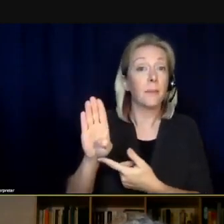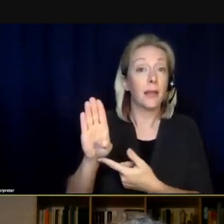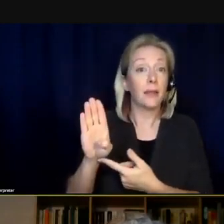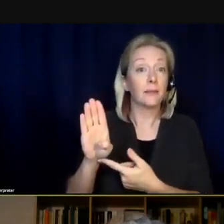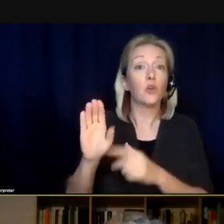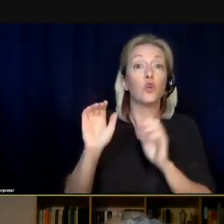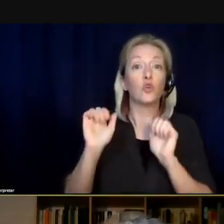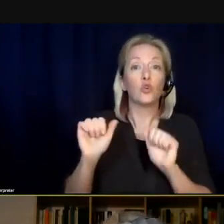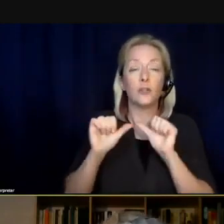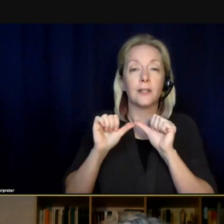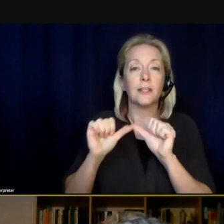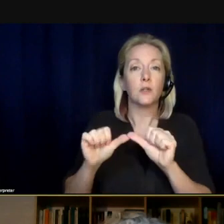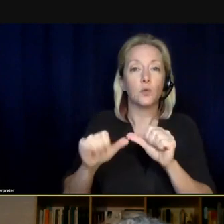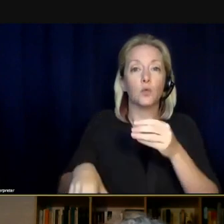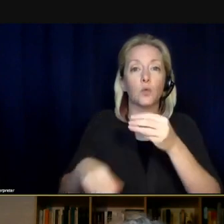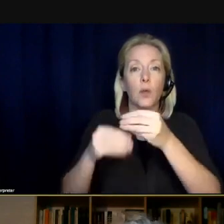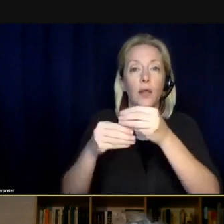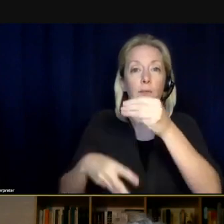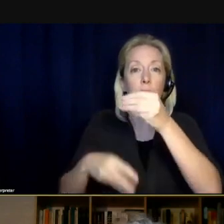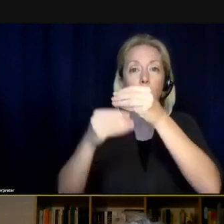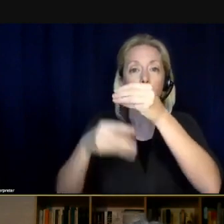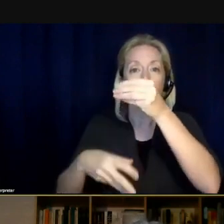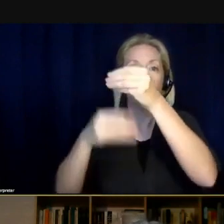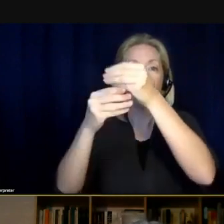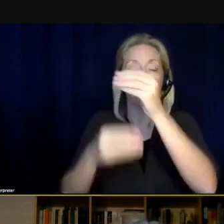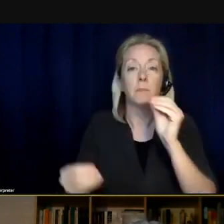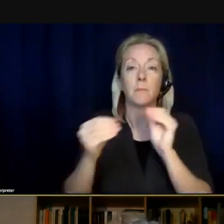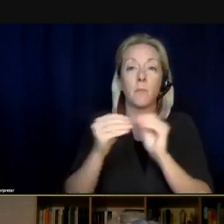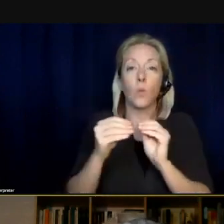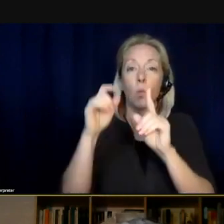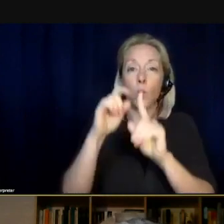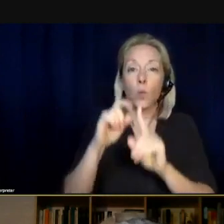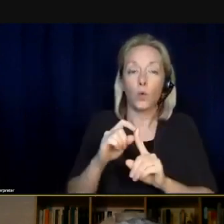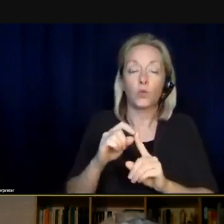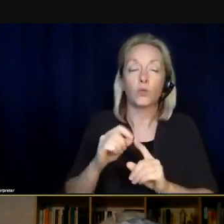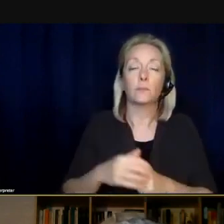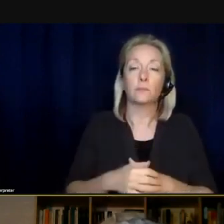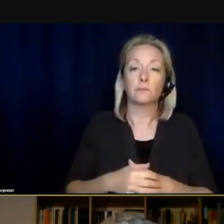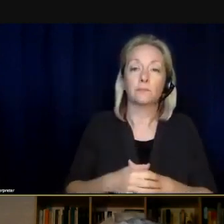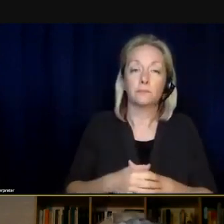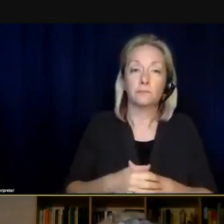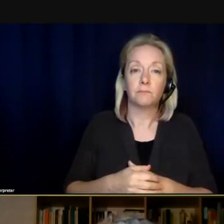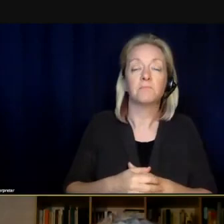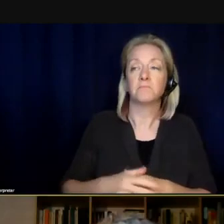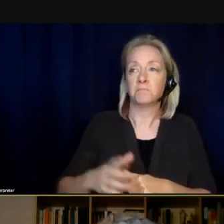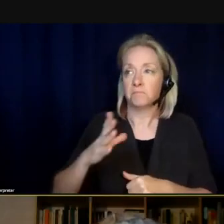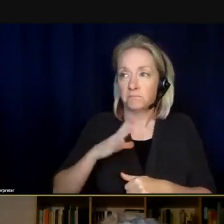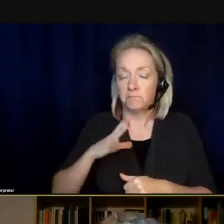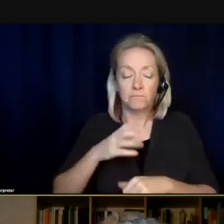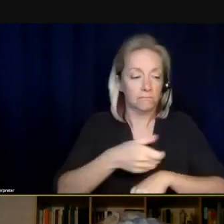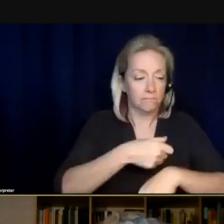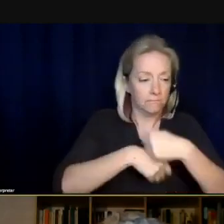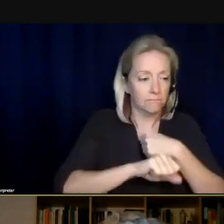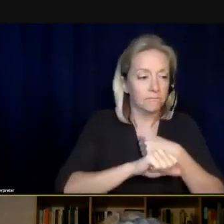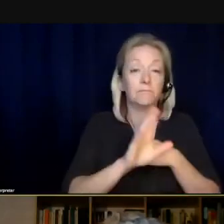upgrade on a continual basis and in response to requests. So that's how my